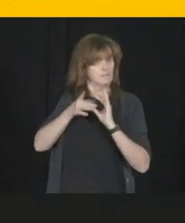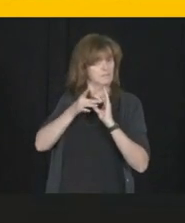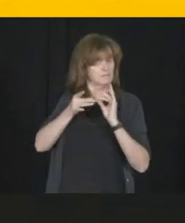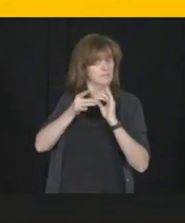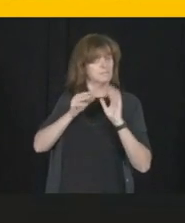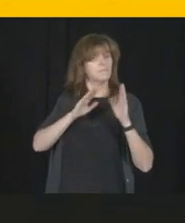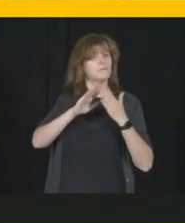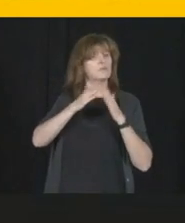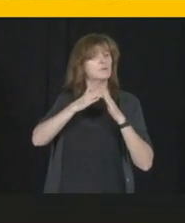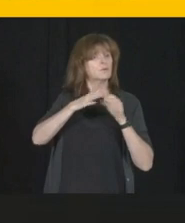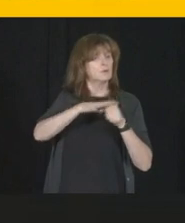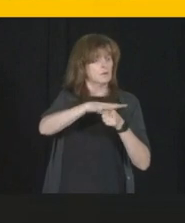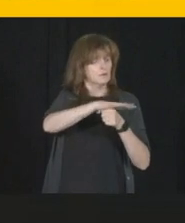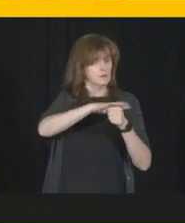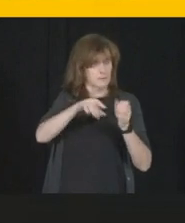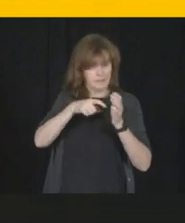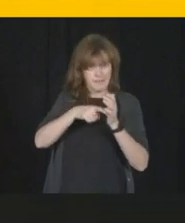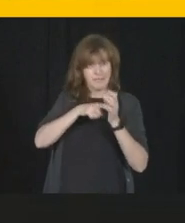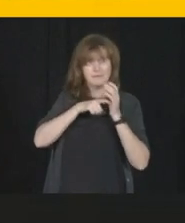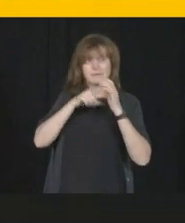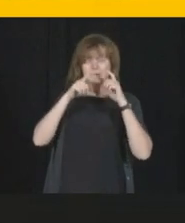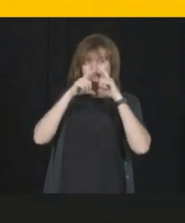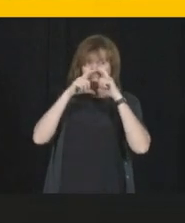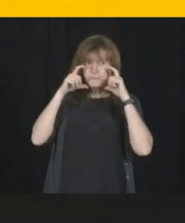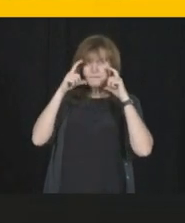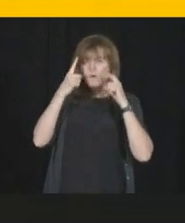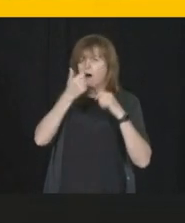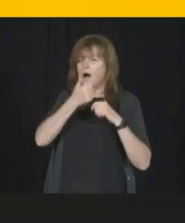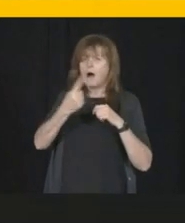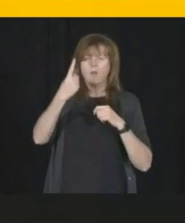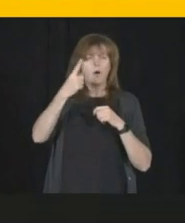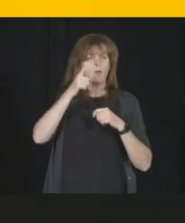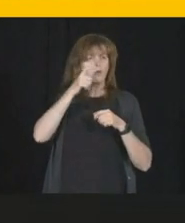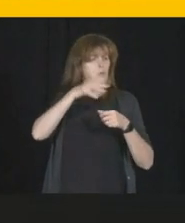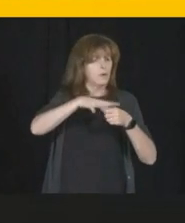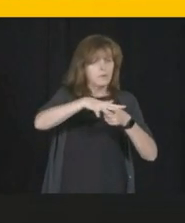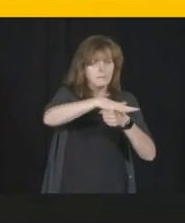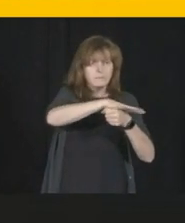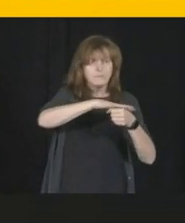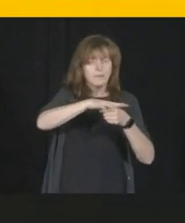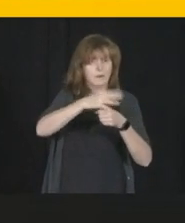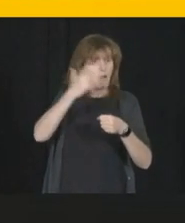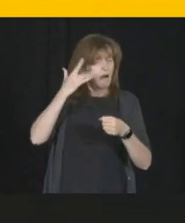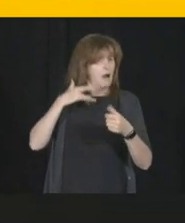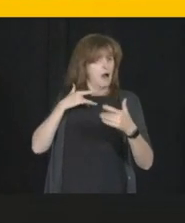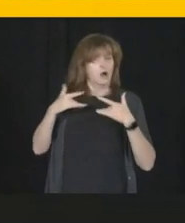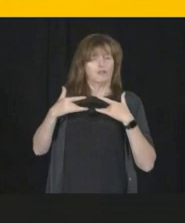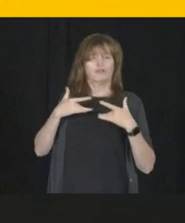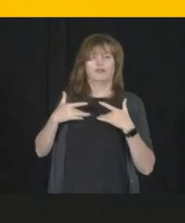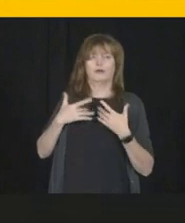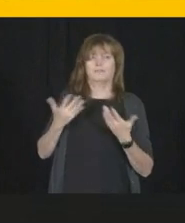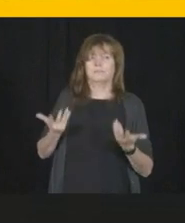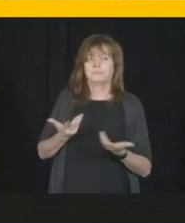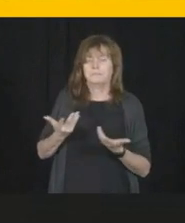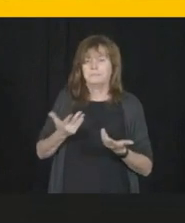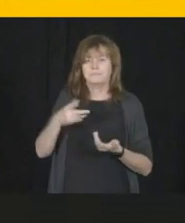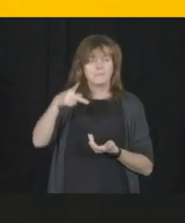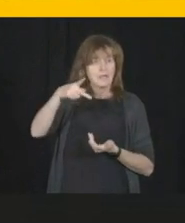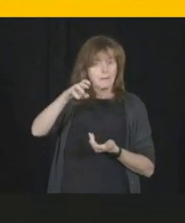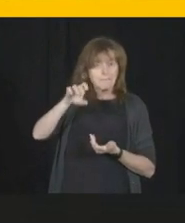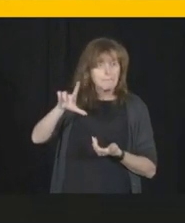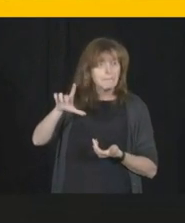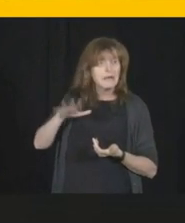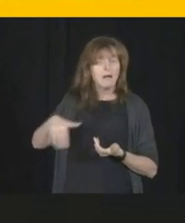we started early, because the bells go off. But I'll be having that conversation, and I highly, highly recommend you go